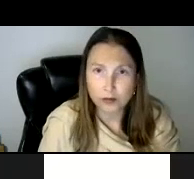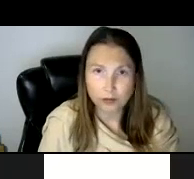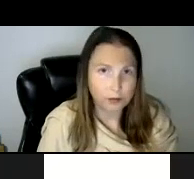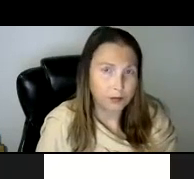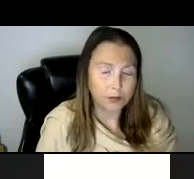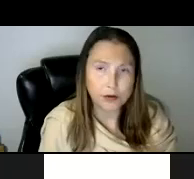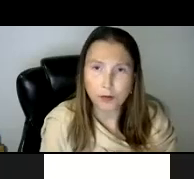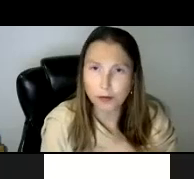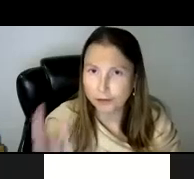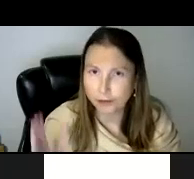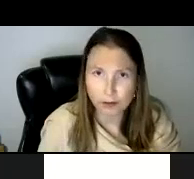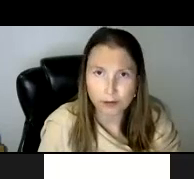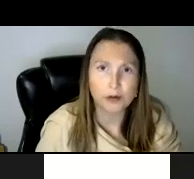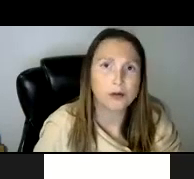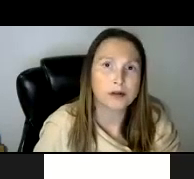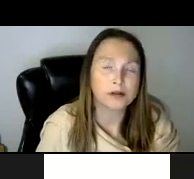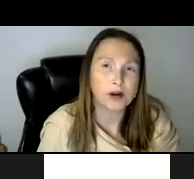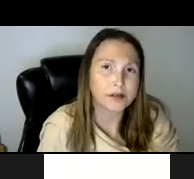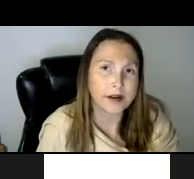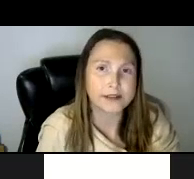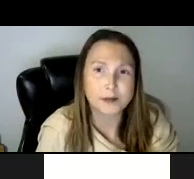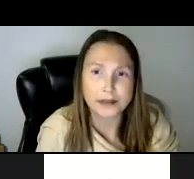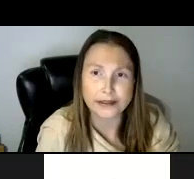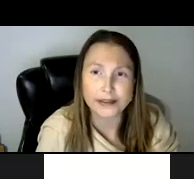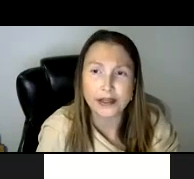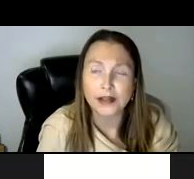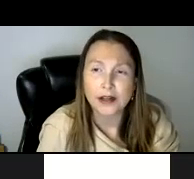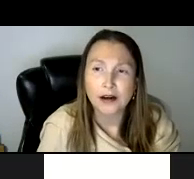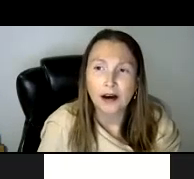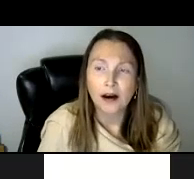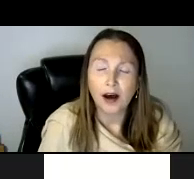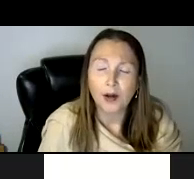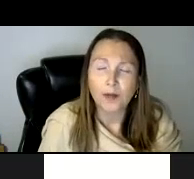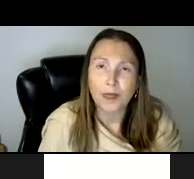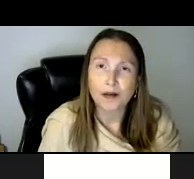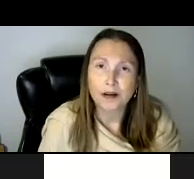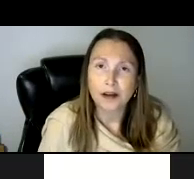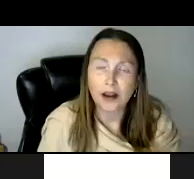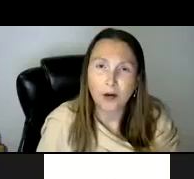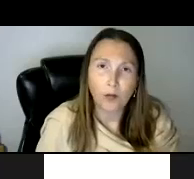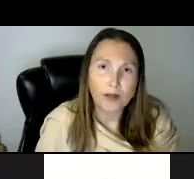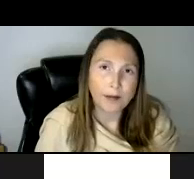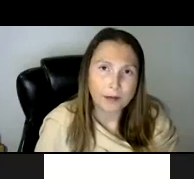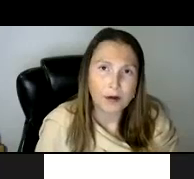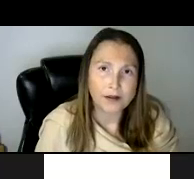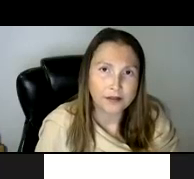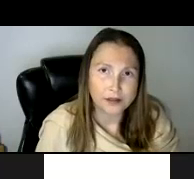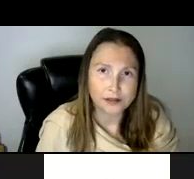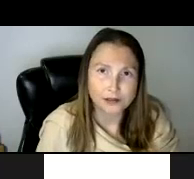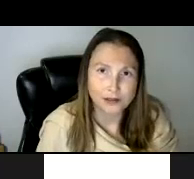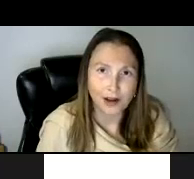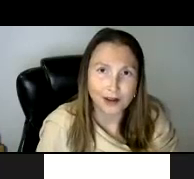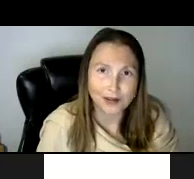to do a brief overview of our vaccine planning. One of the main points